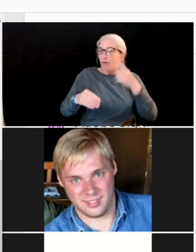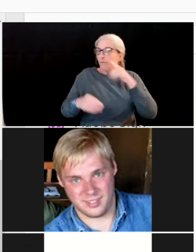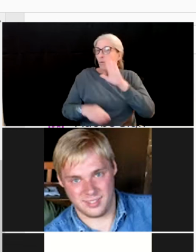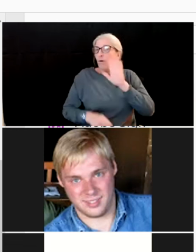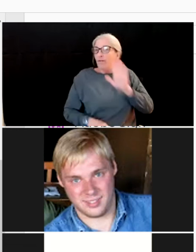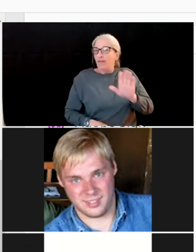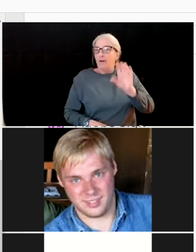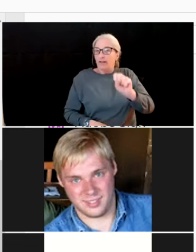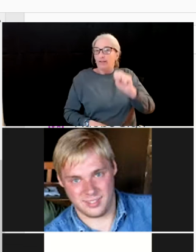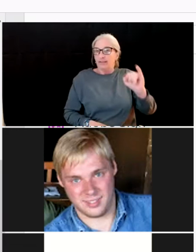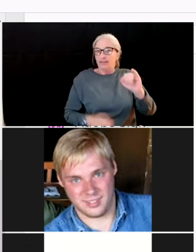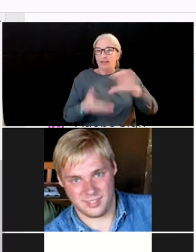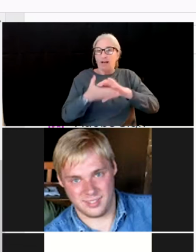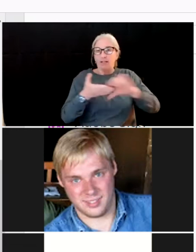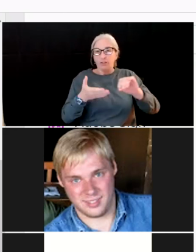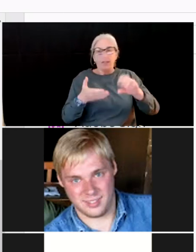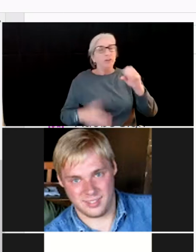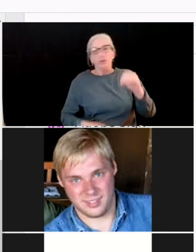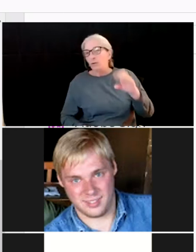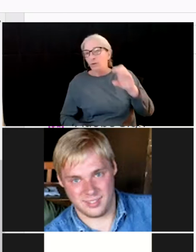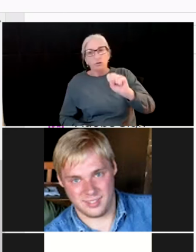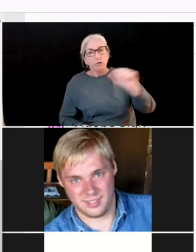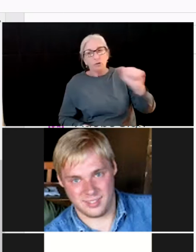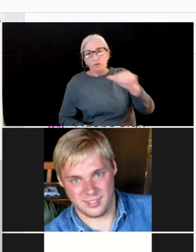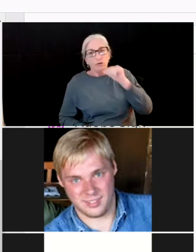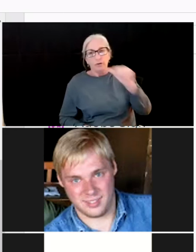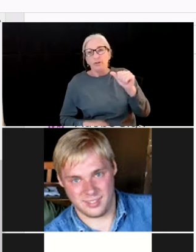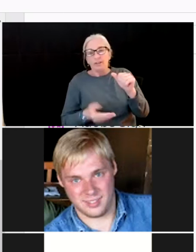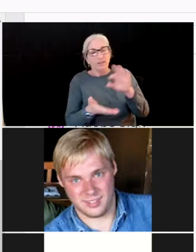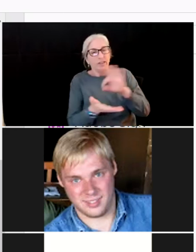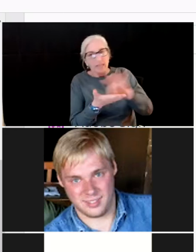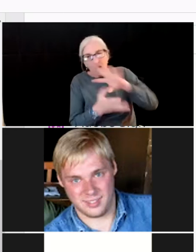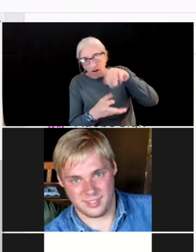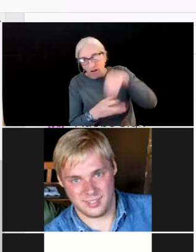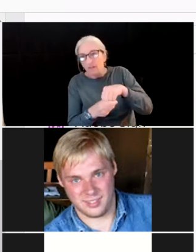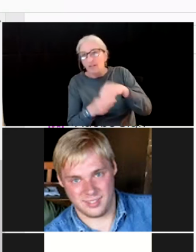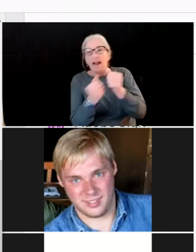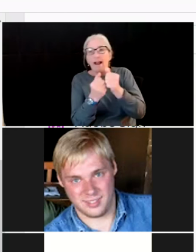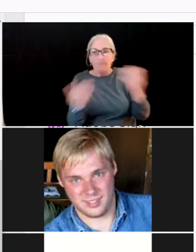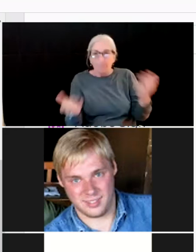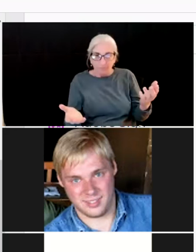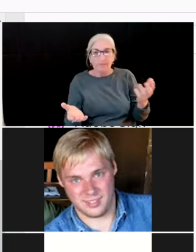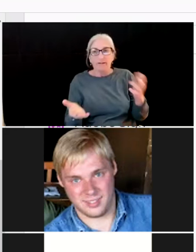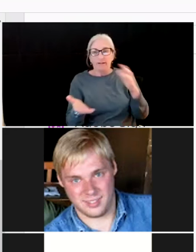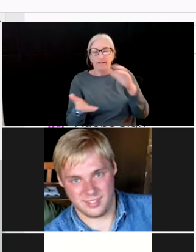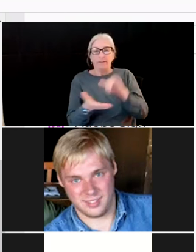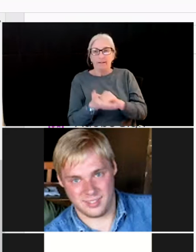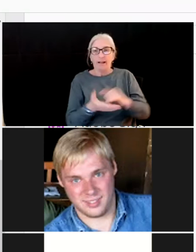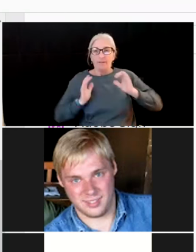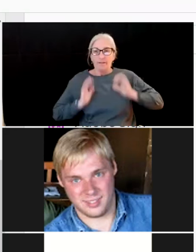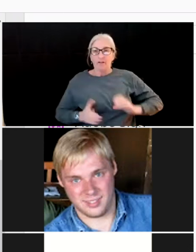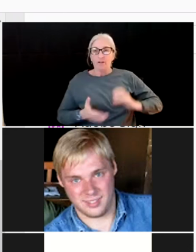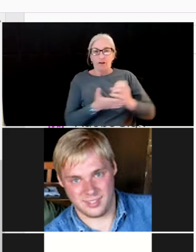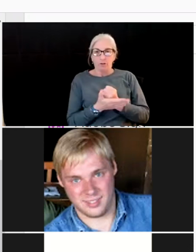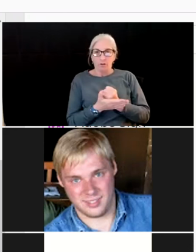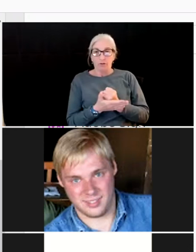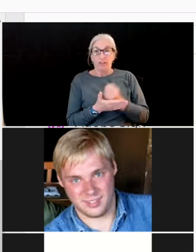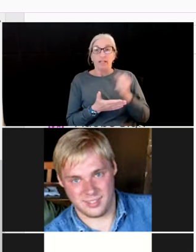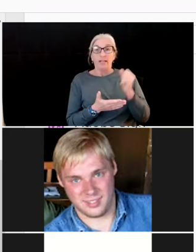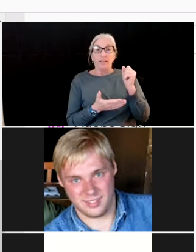not count everything the client earns. It's a $1 reduction for every two after that $85